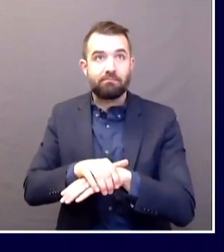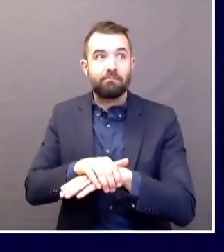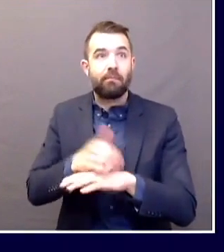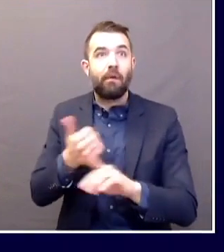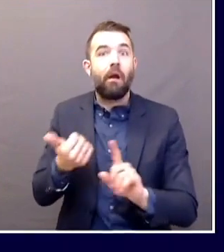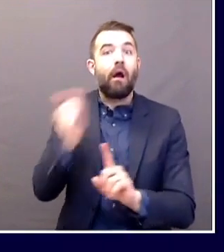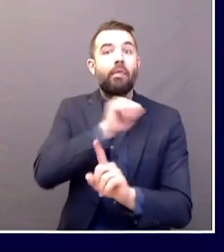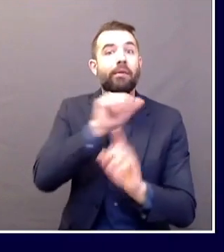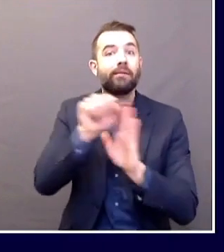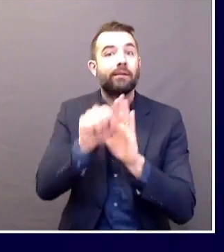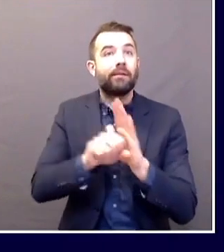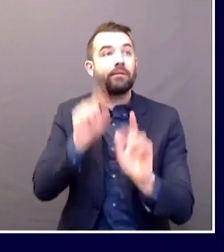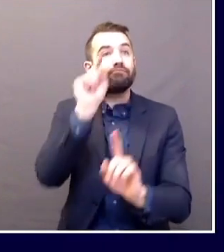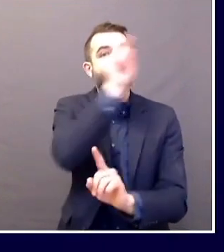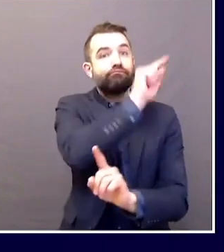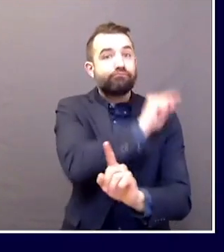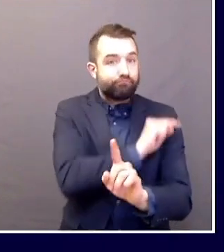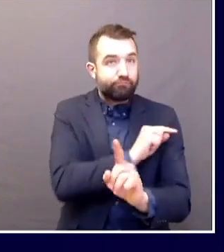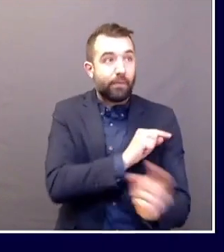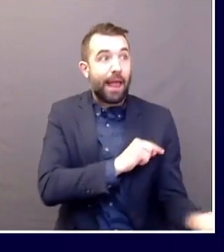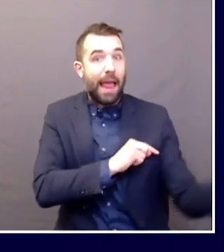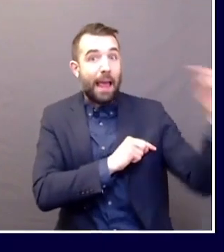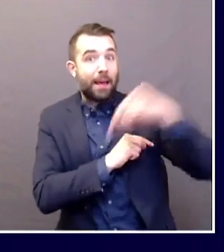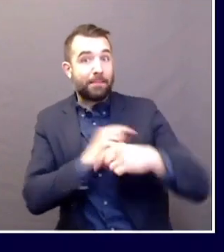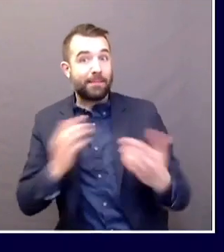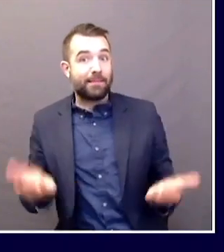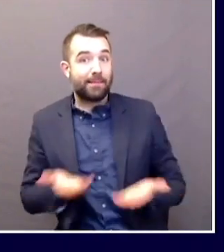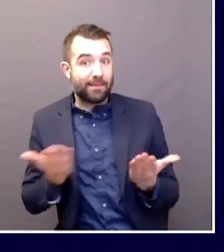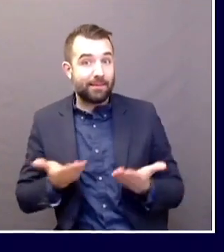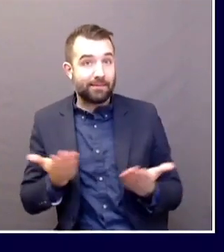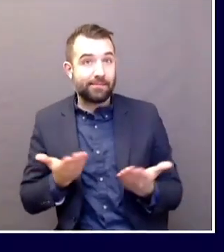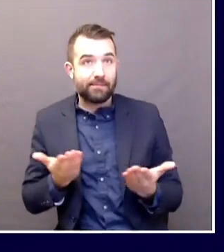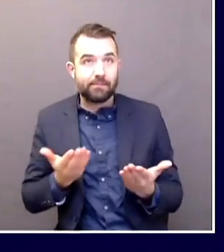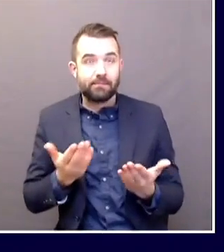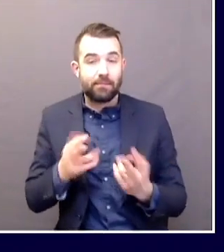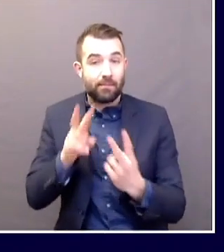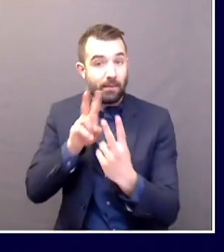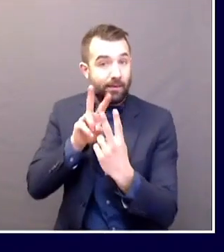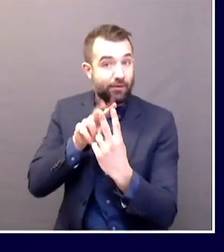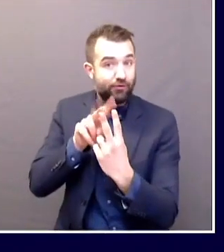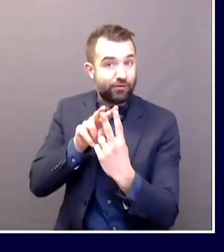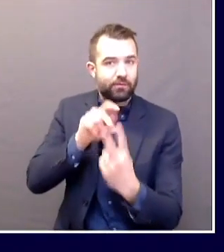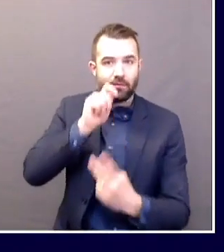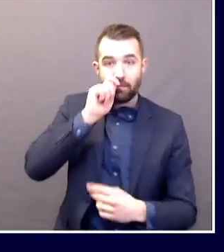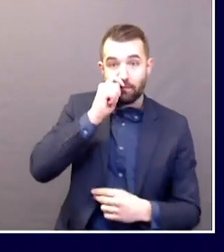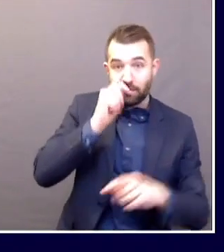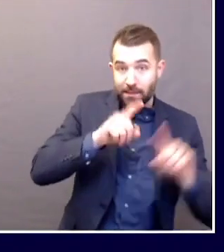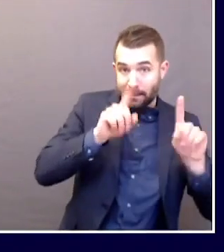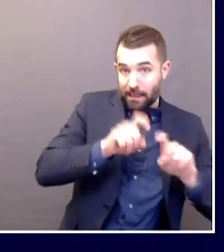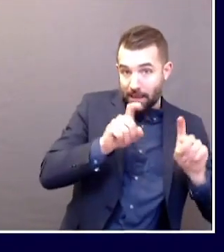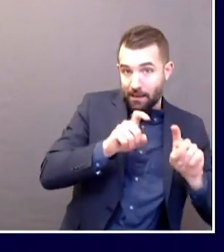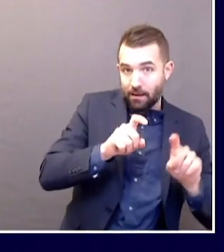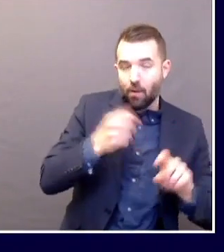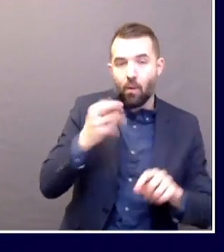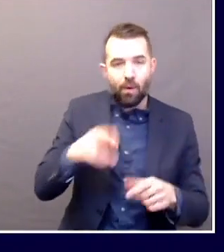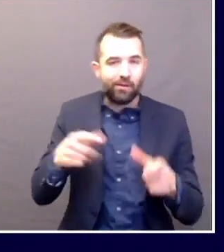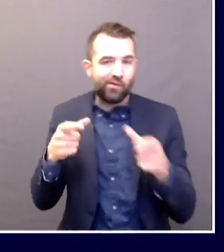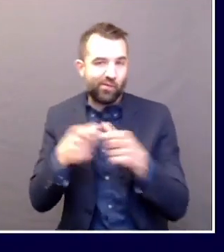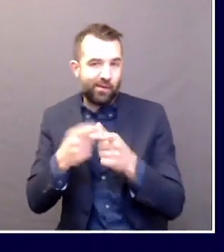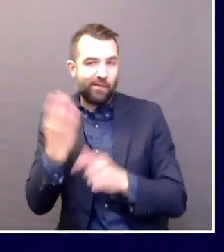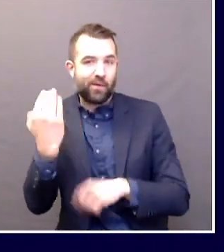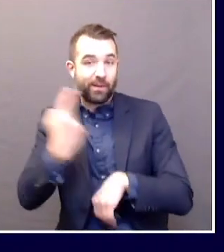had COVID-19 and have recovered. These individuals are no longer required to test or quarantine when coming into